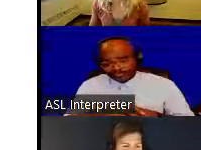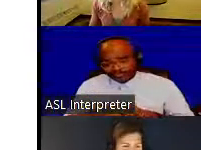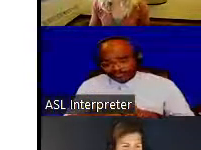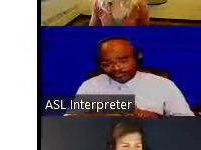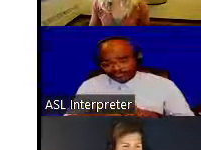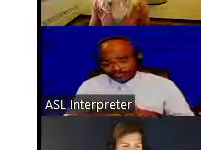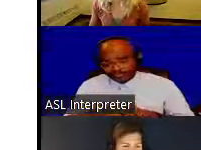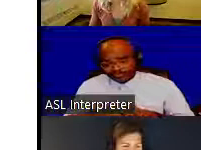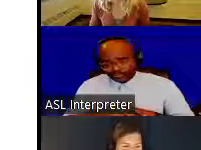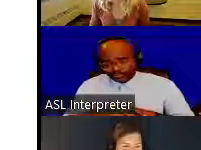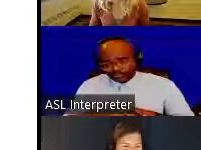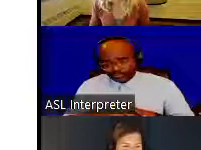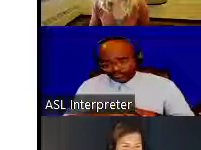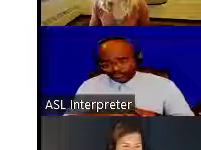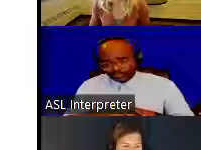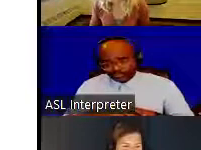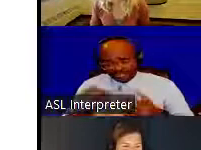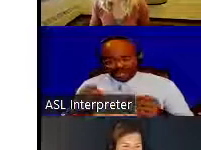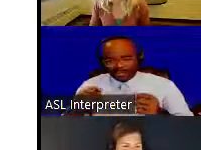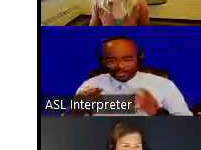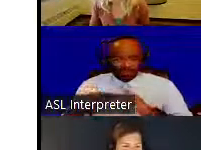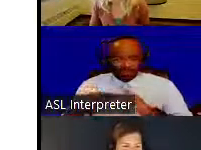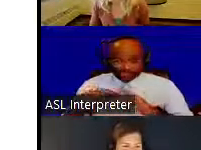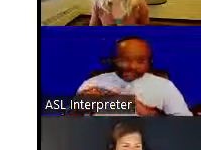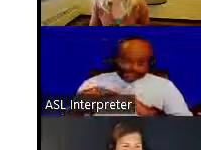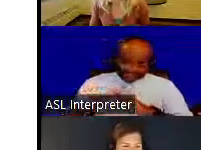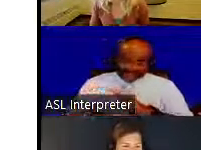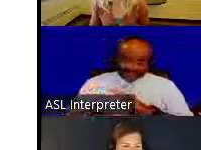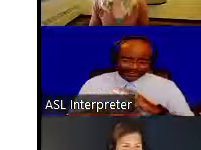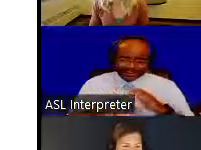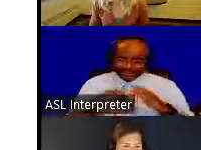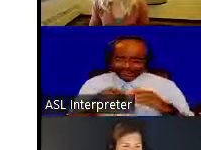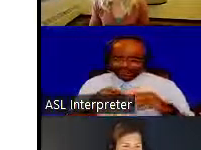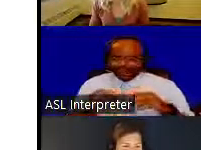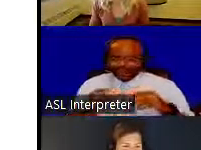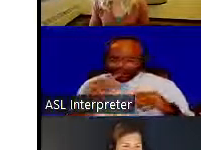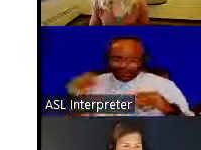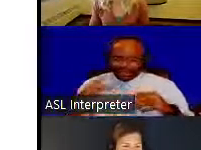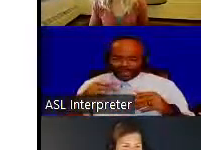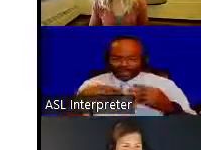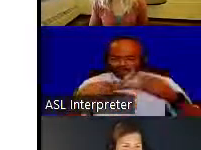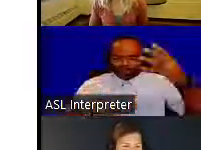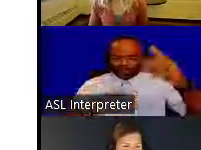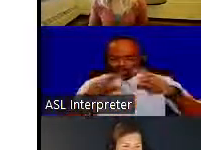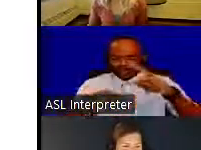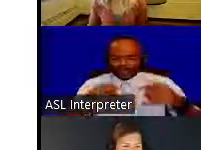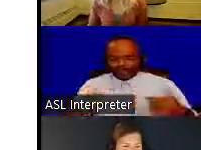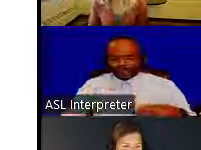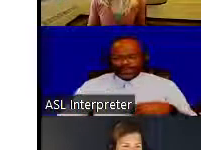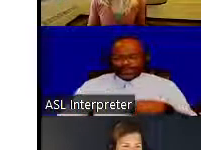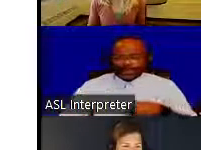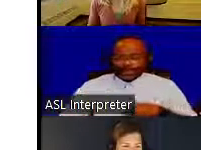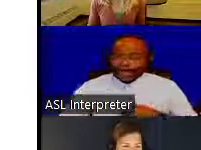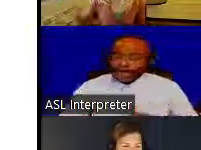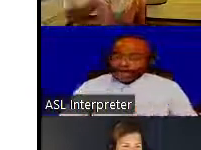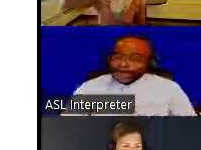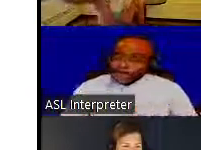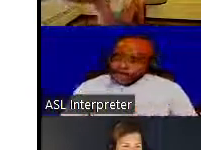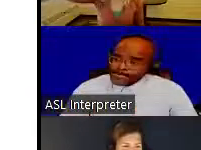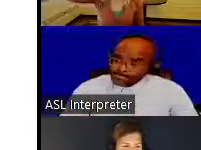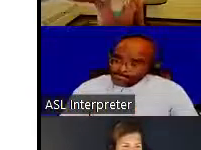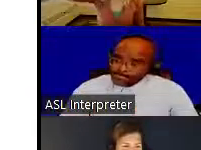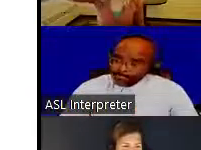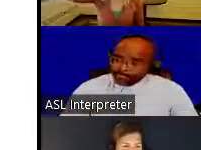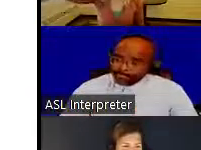maybe a little bit farther afield. All right, so I need to get back to my list. All right, so there's